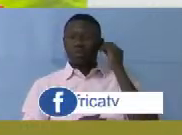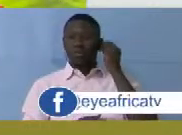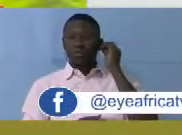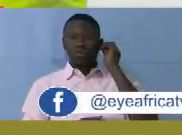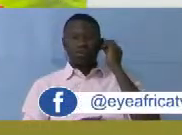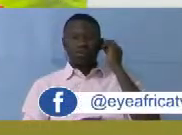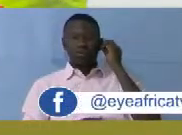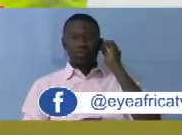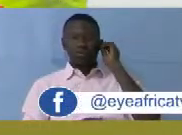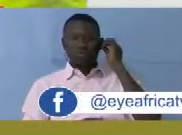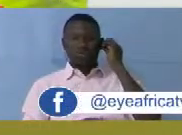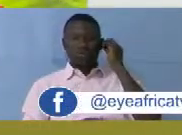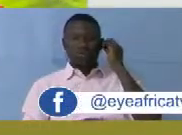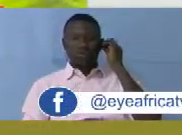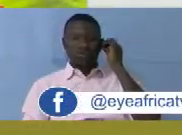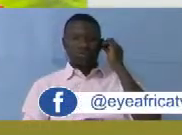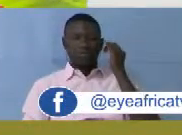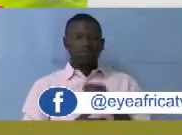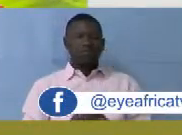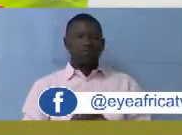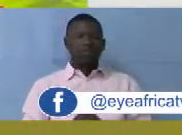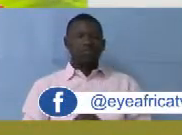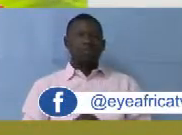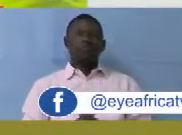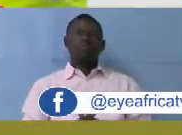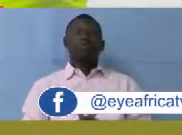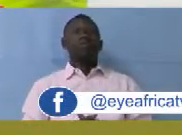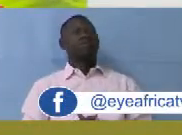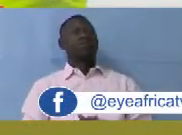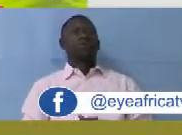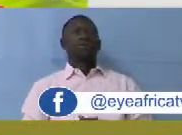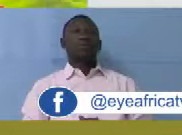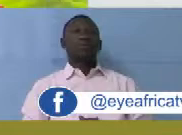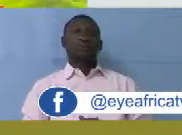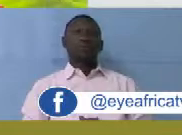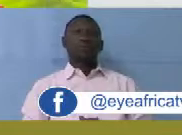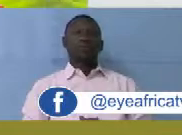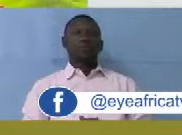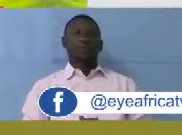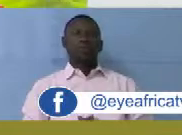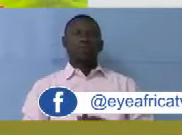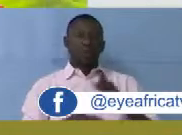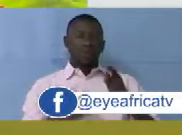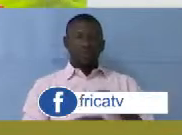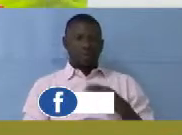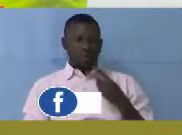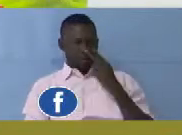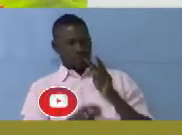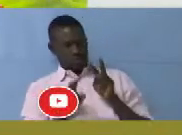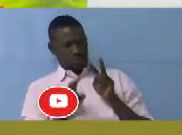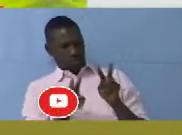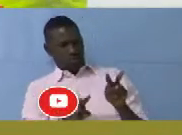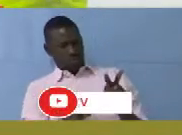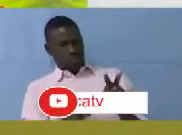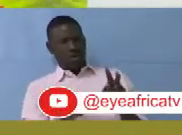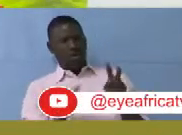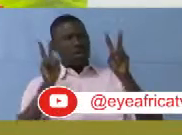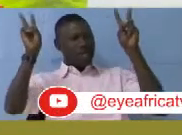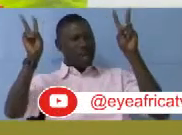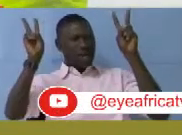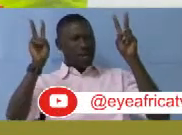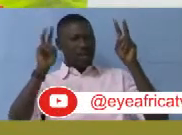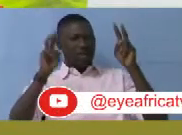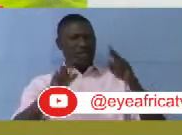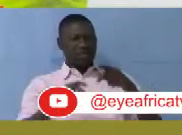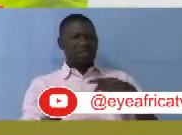ngilale. And I saw Lieutenant Yaya Jammeh on the ground at the time. Na ya Lieutenant